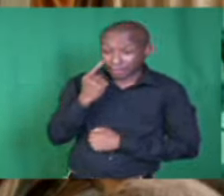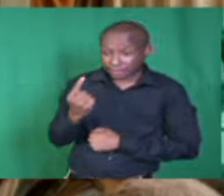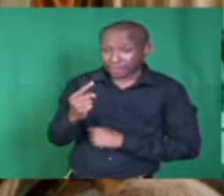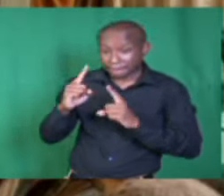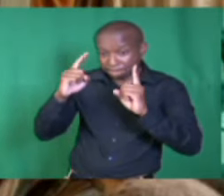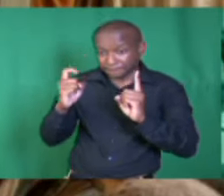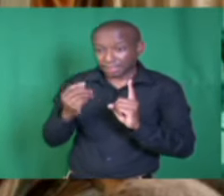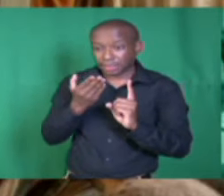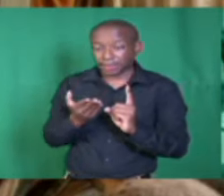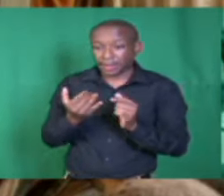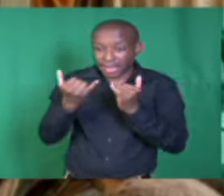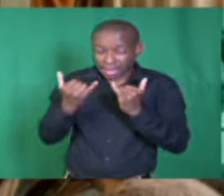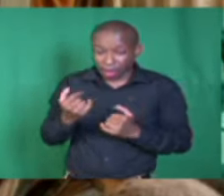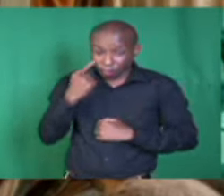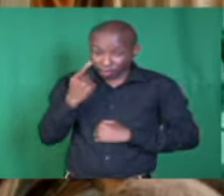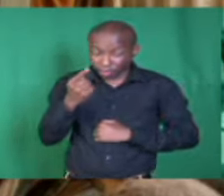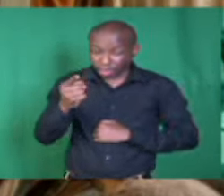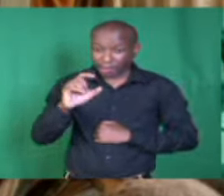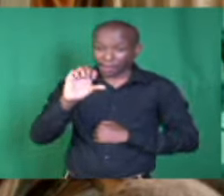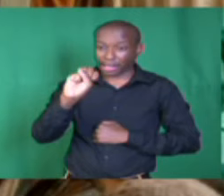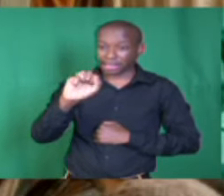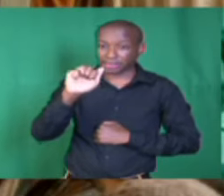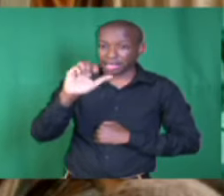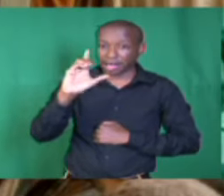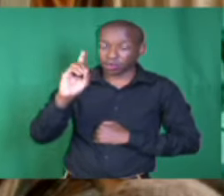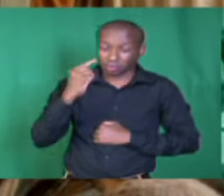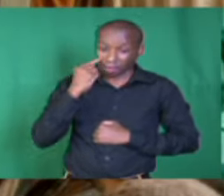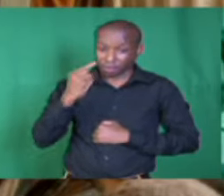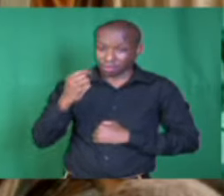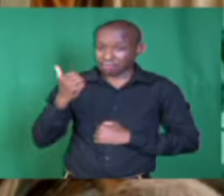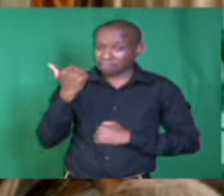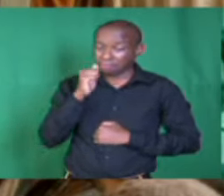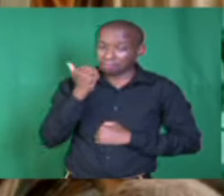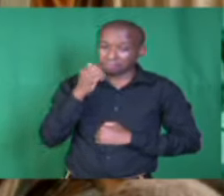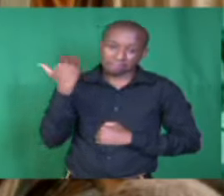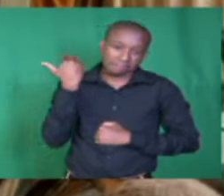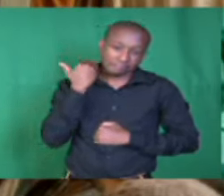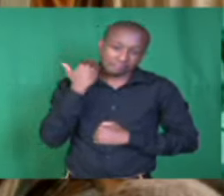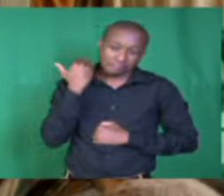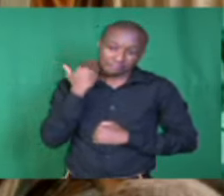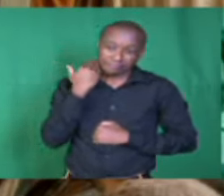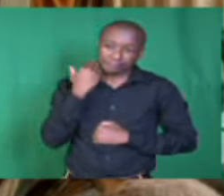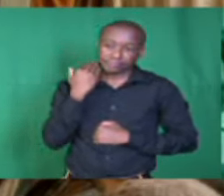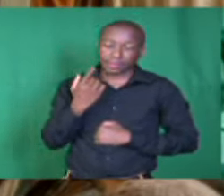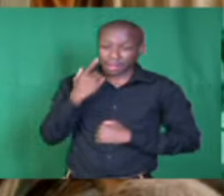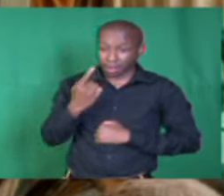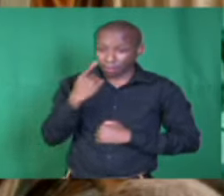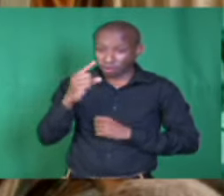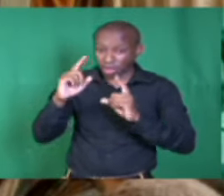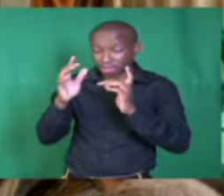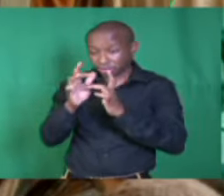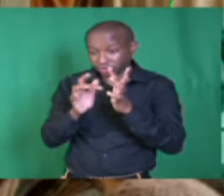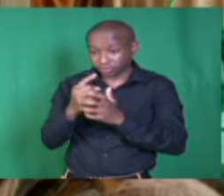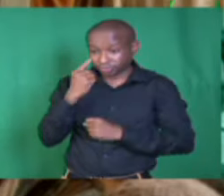tell that these are Sadducees by the way they look. This is Jesus himself,